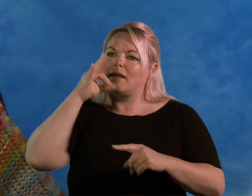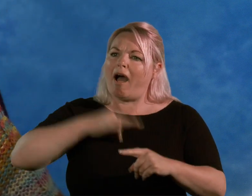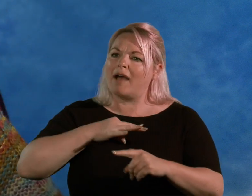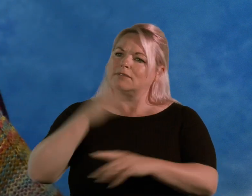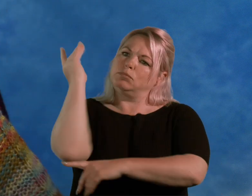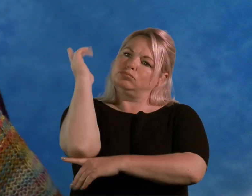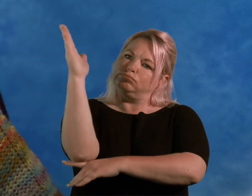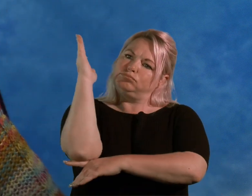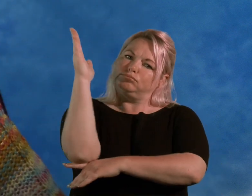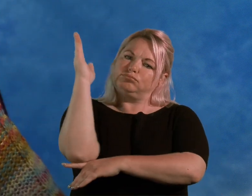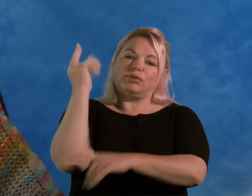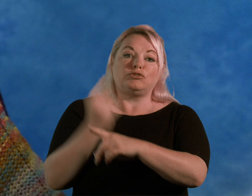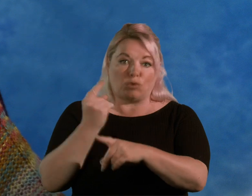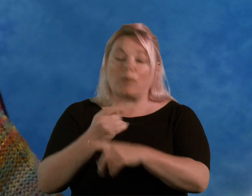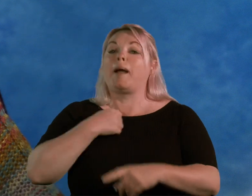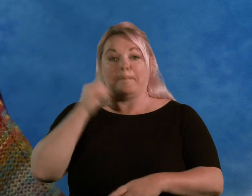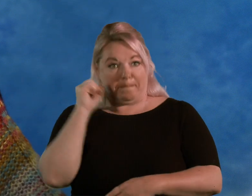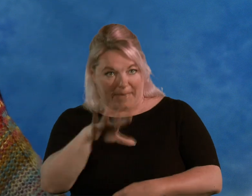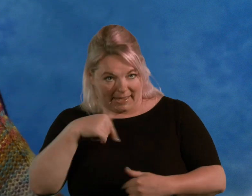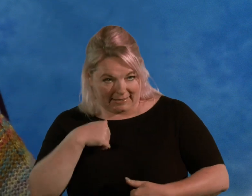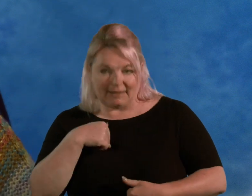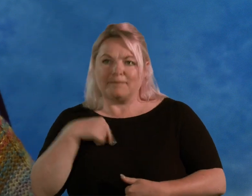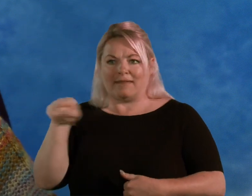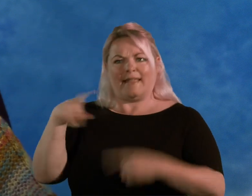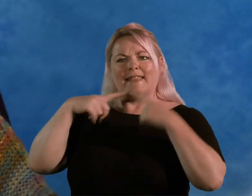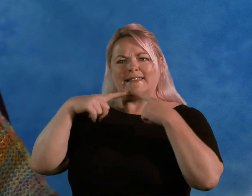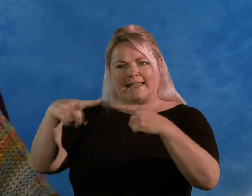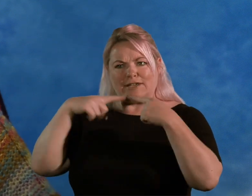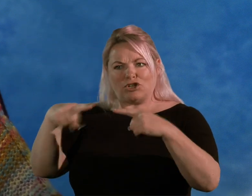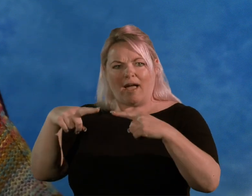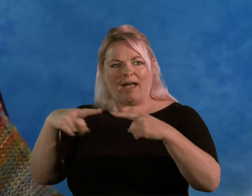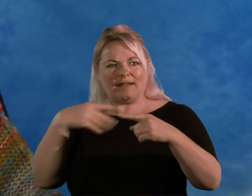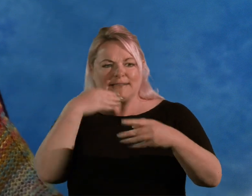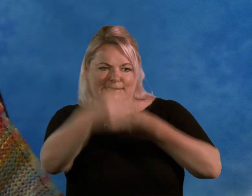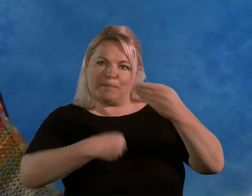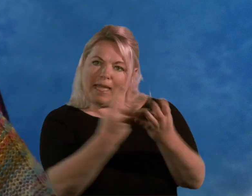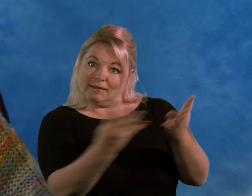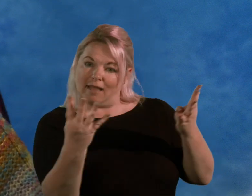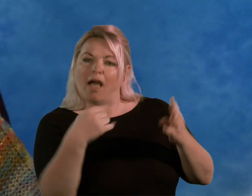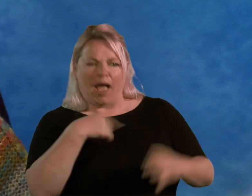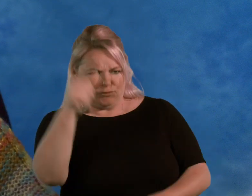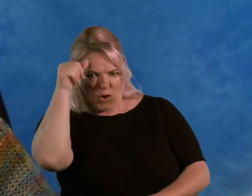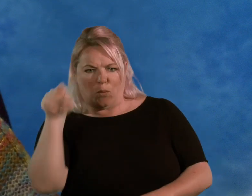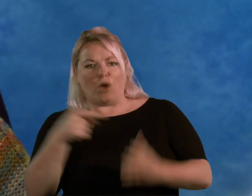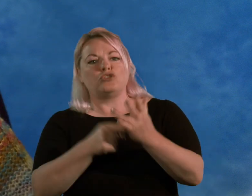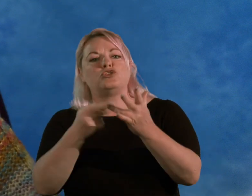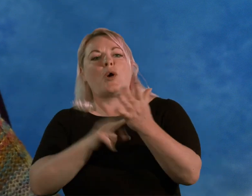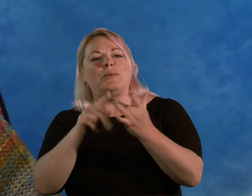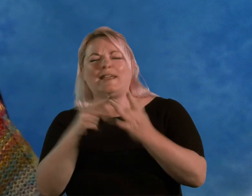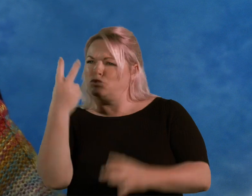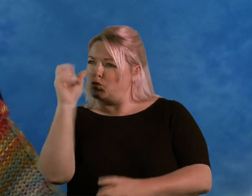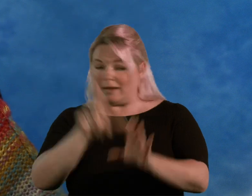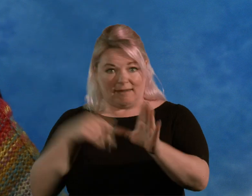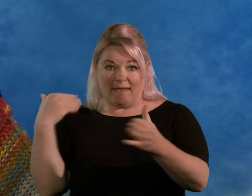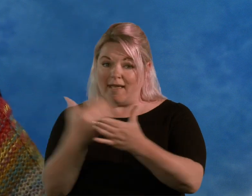to give a little talk, and I did. And then she spoke to them and said, I've known Toni over 20 years,